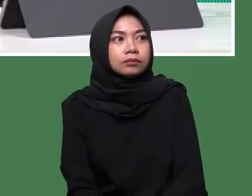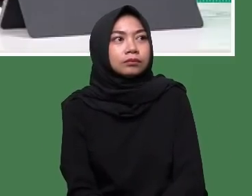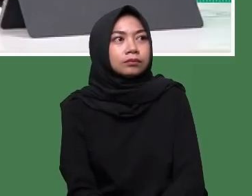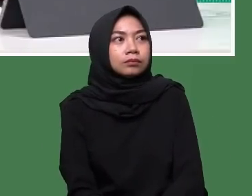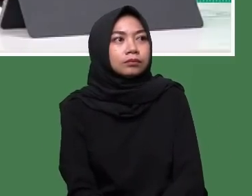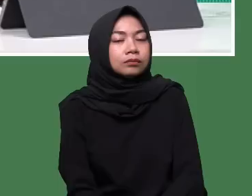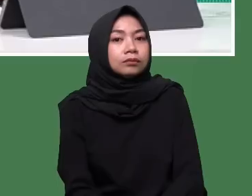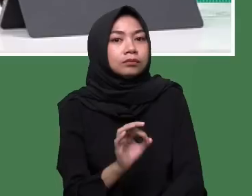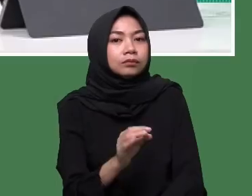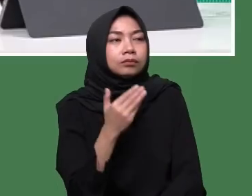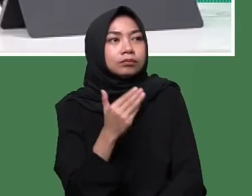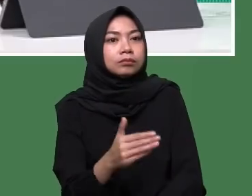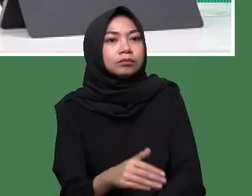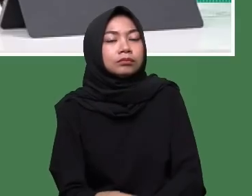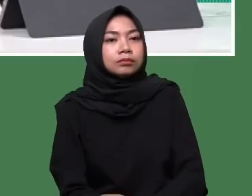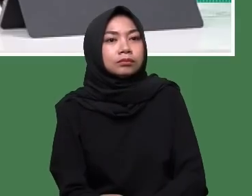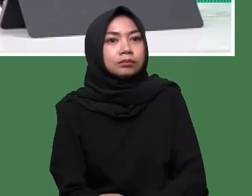Thank you, Olivia.